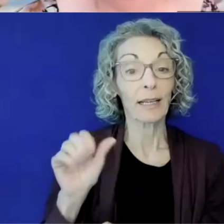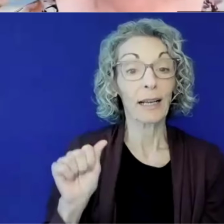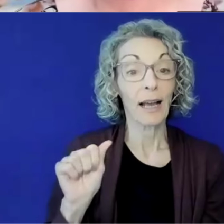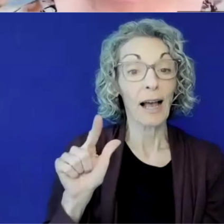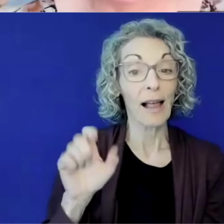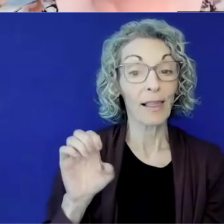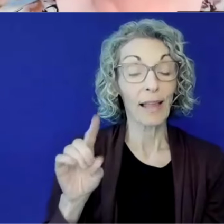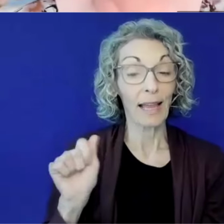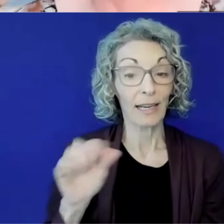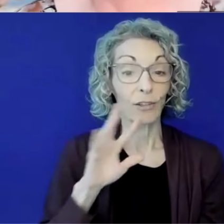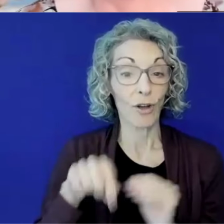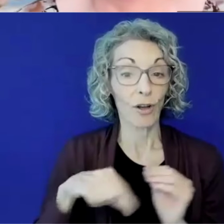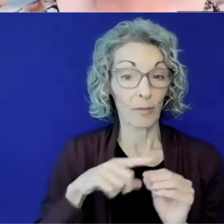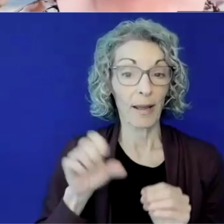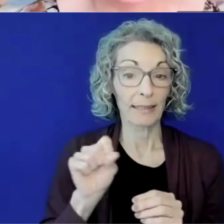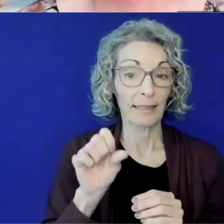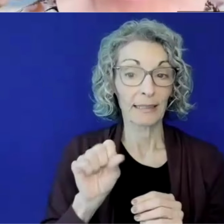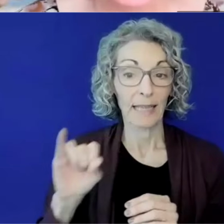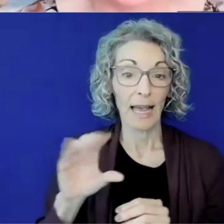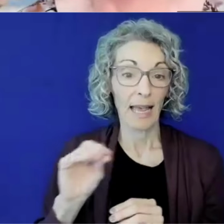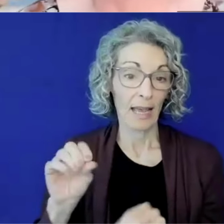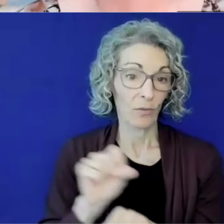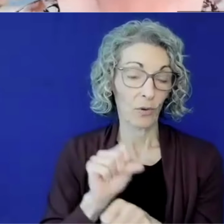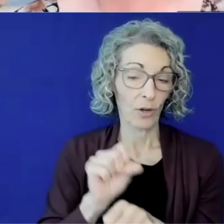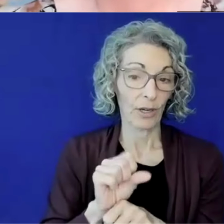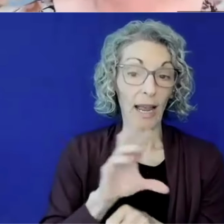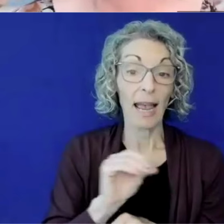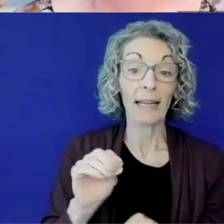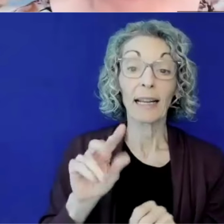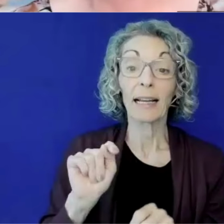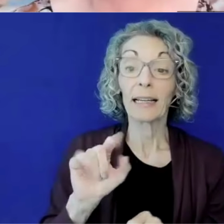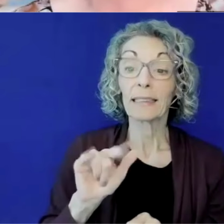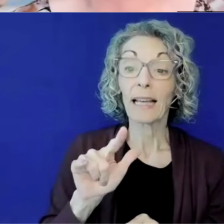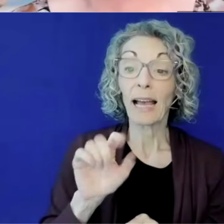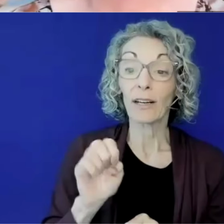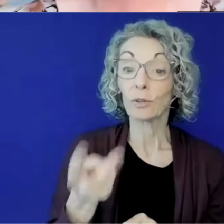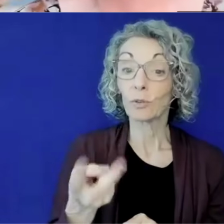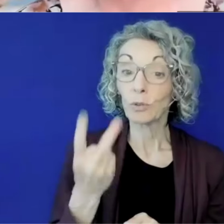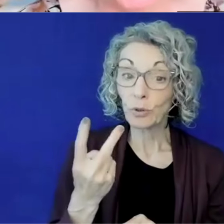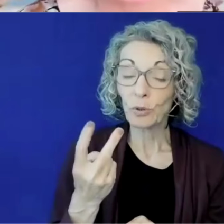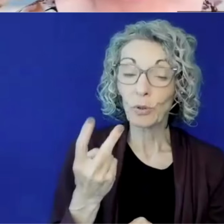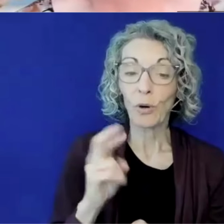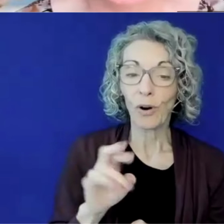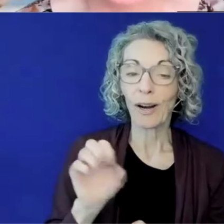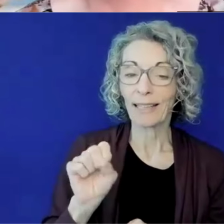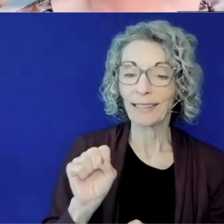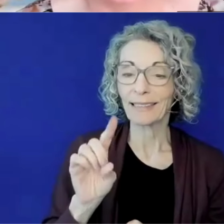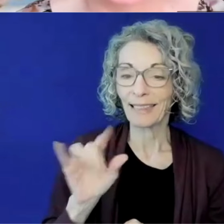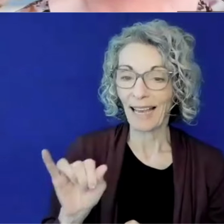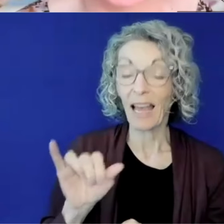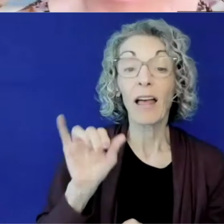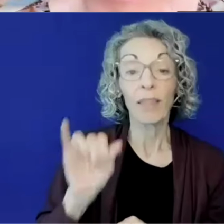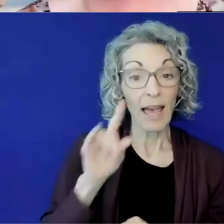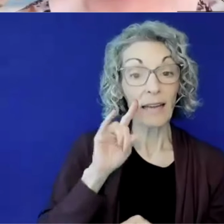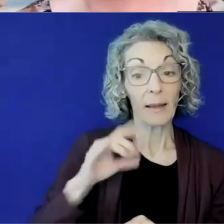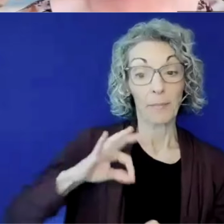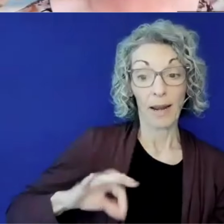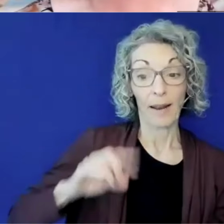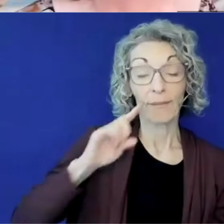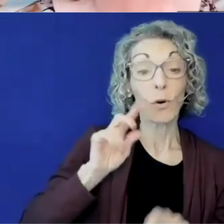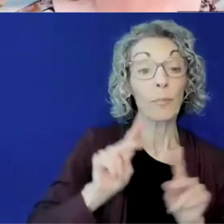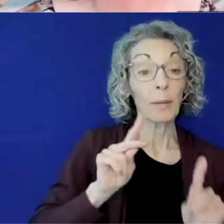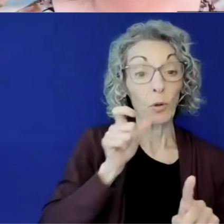And Title II benefits, or SSDI, these are benefits for people who've worked and paid FICA